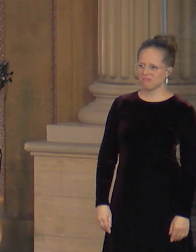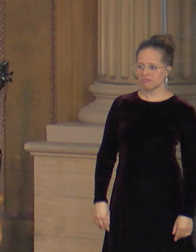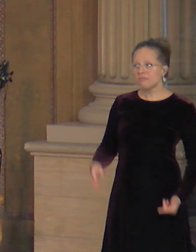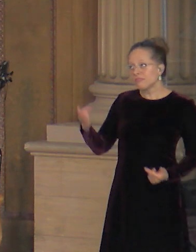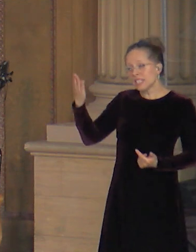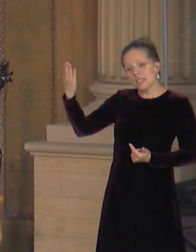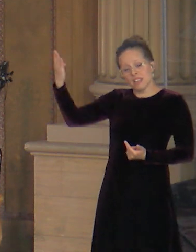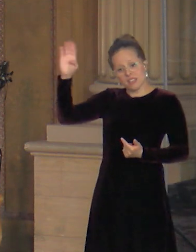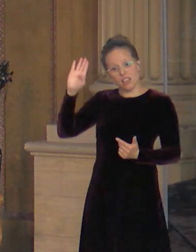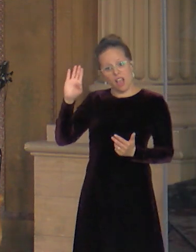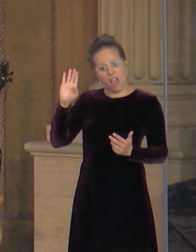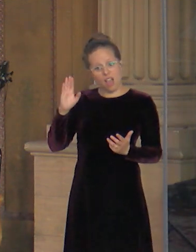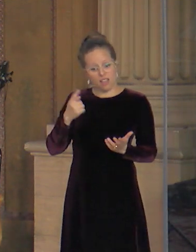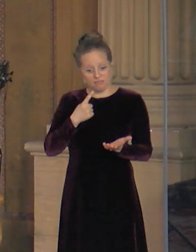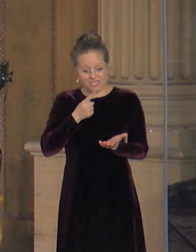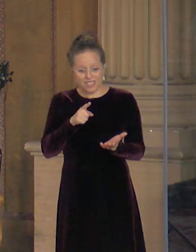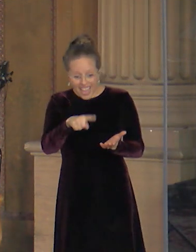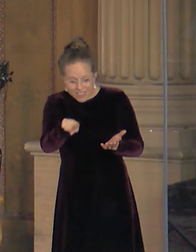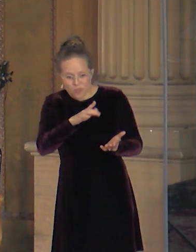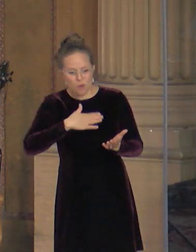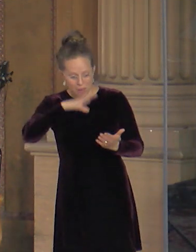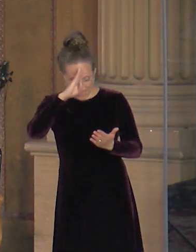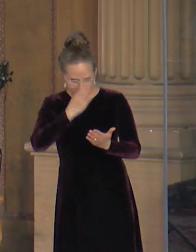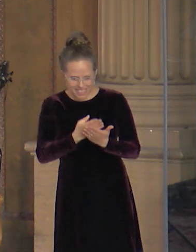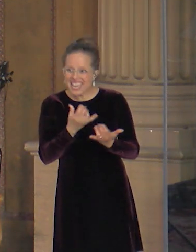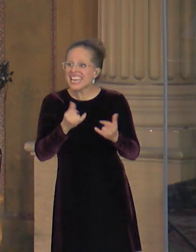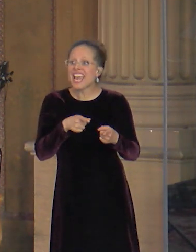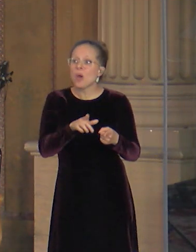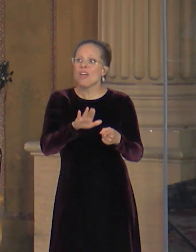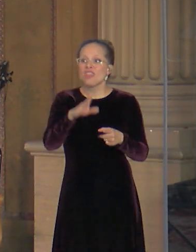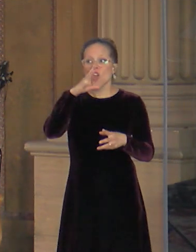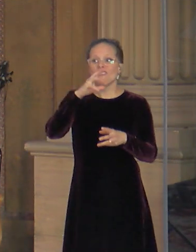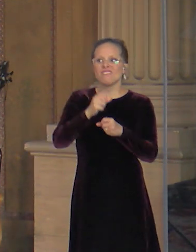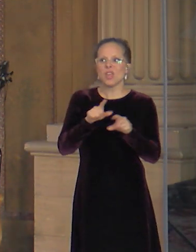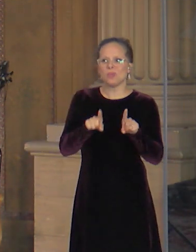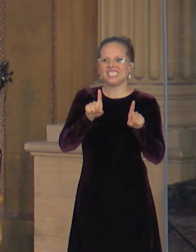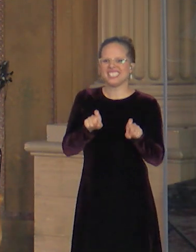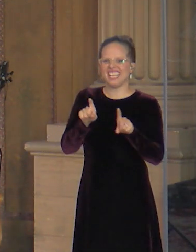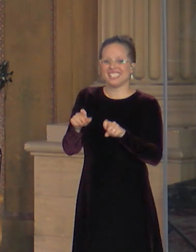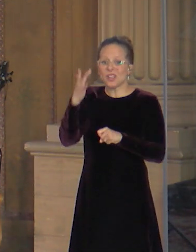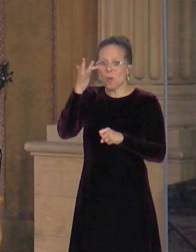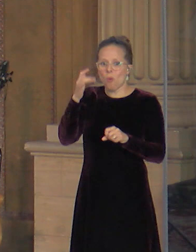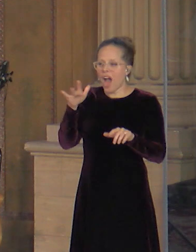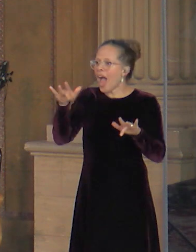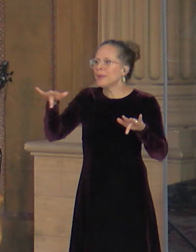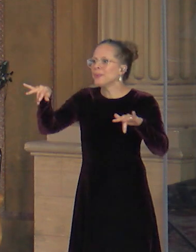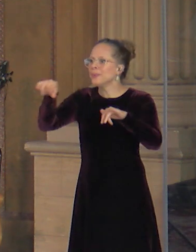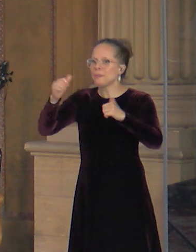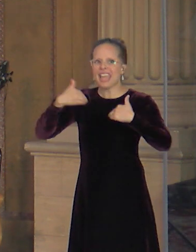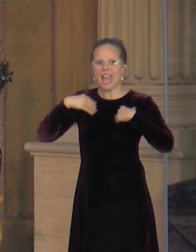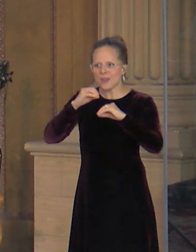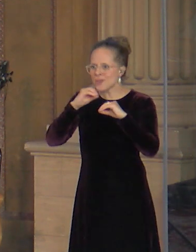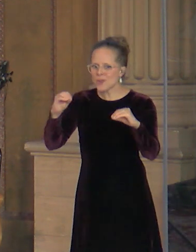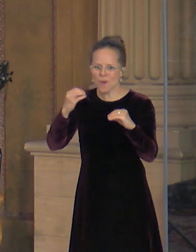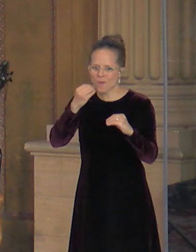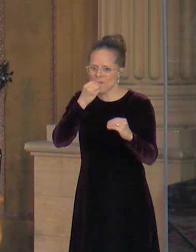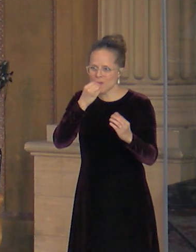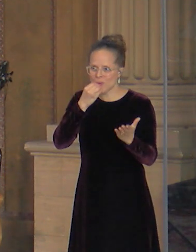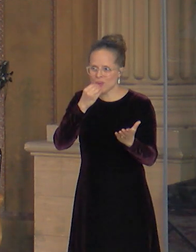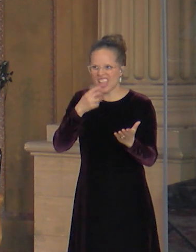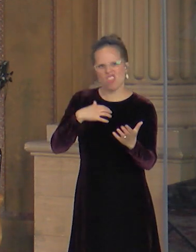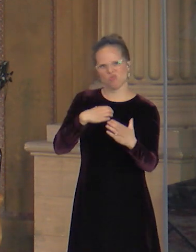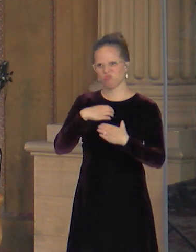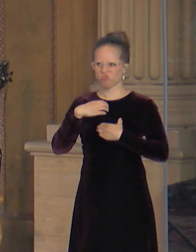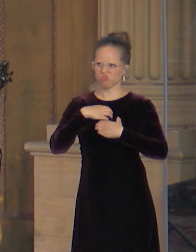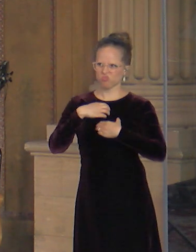them like sons and singling them out for a rescue but now their faith was tested because they didn't have any food out in the wilderness and they start to grumble and fail the test